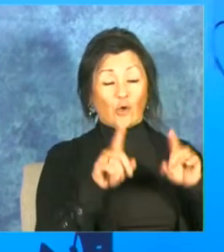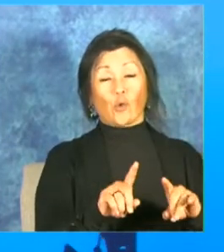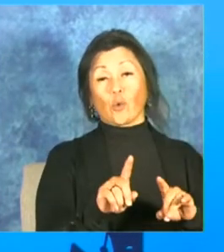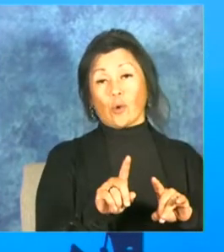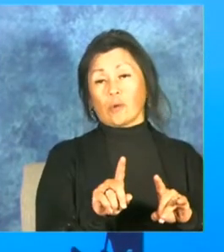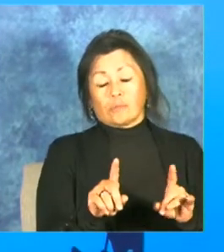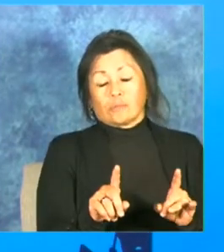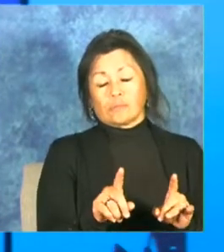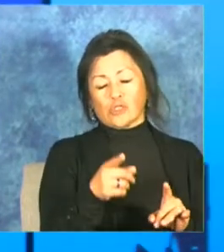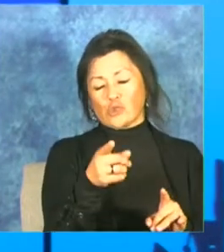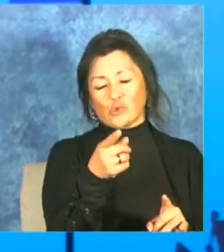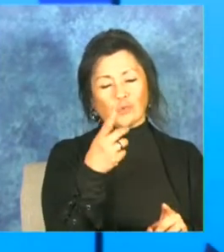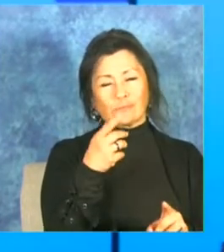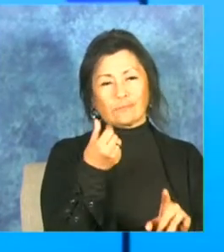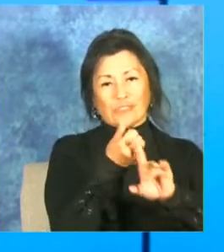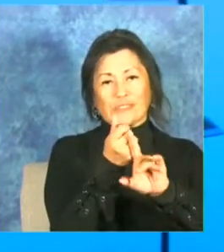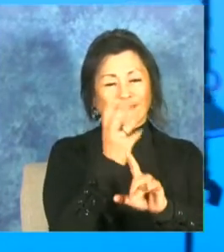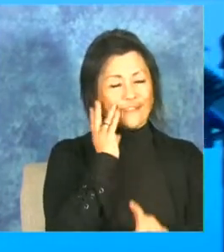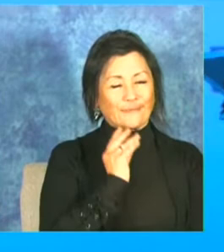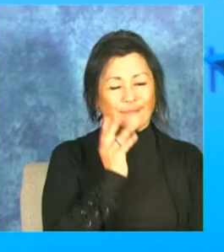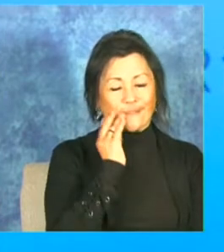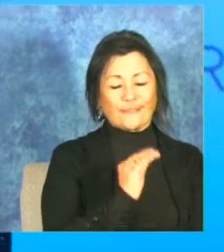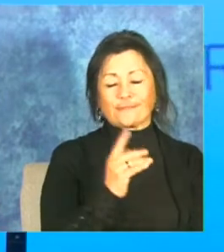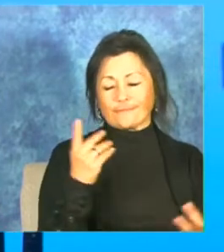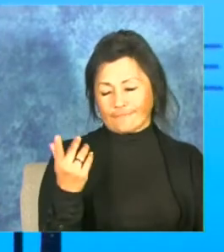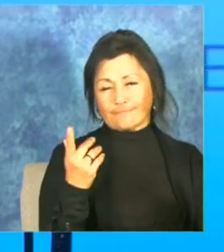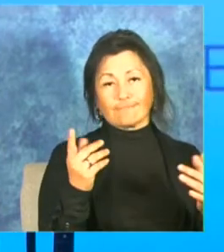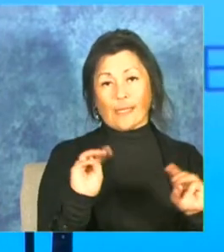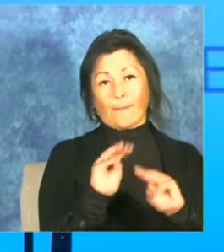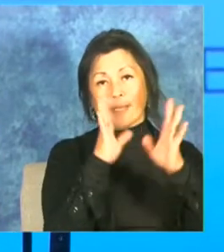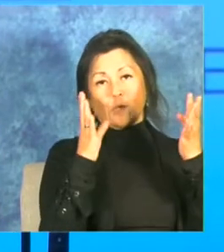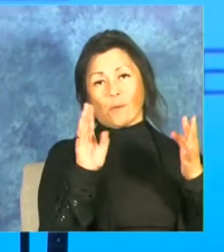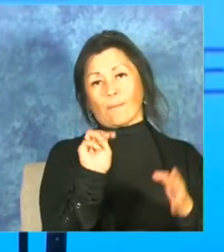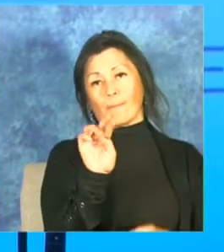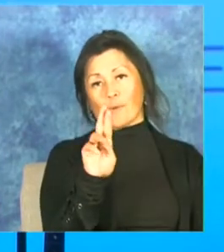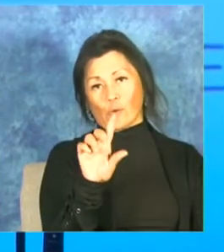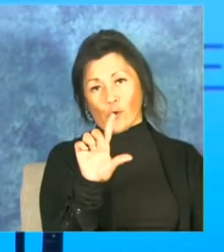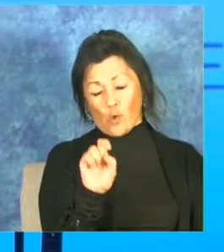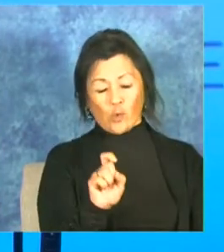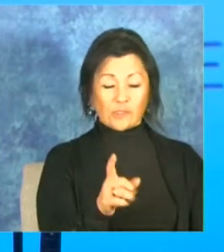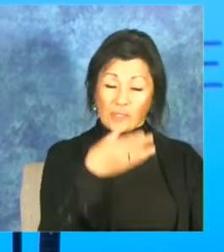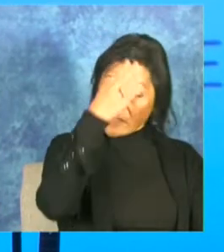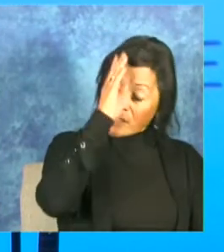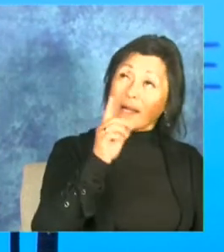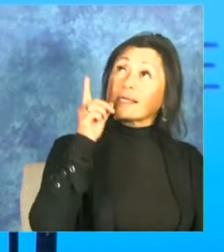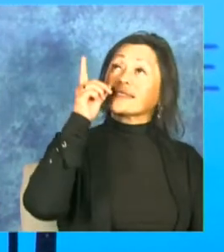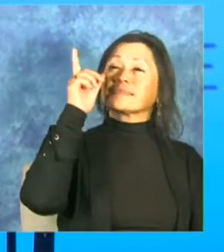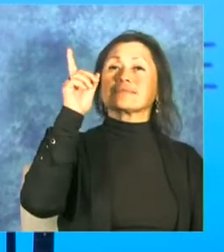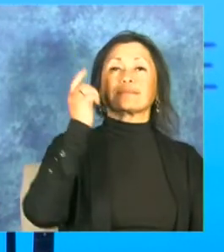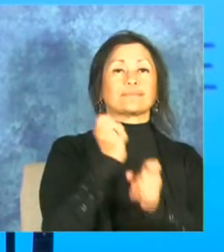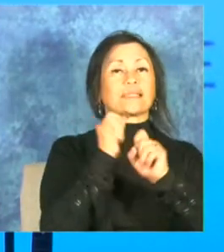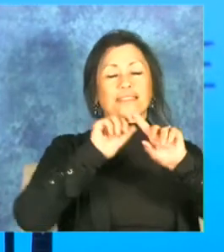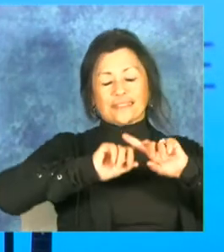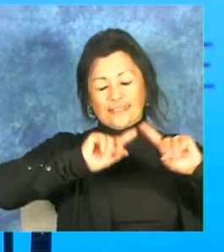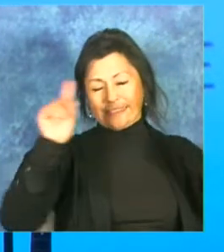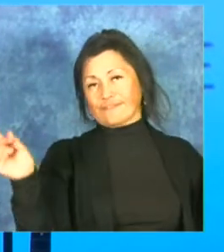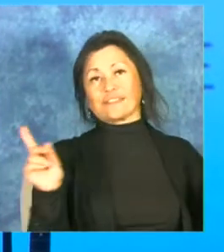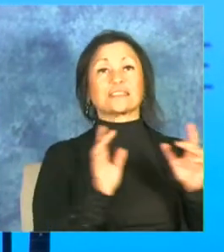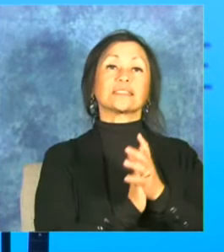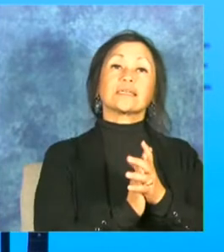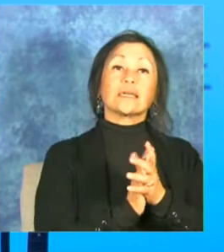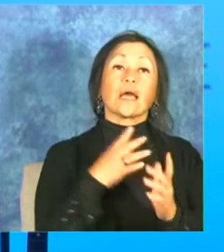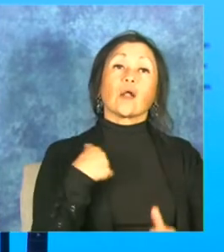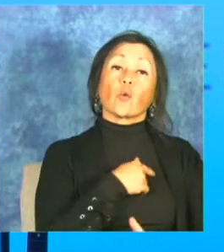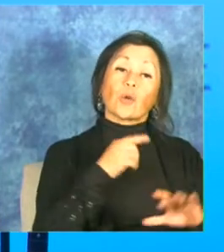you've experienced on your side that never got to my ears. It is God that is the difference maker. And when